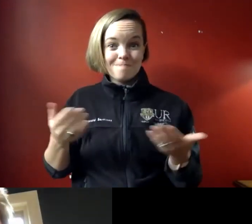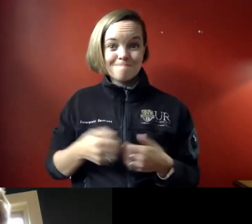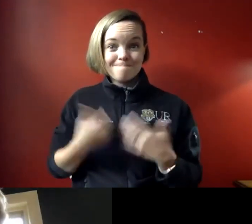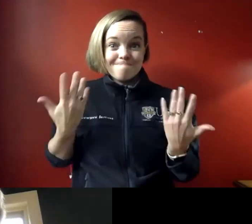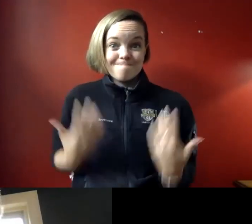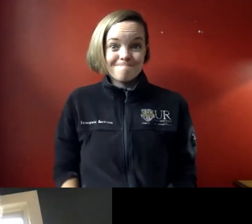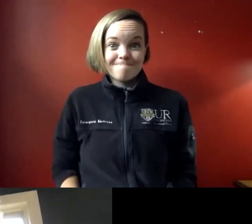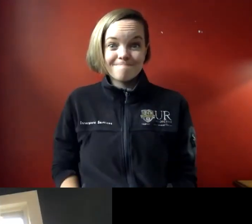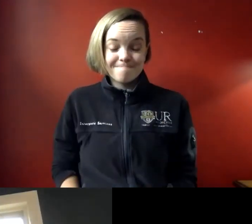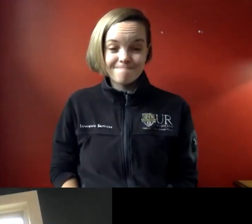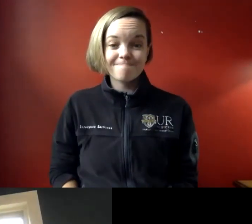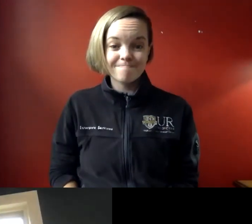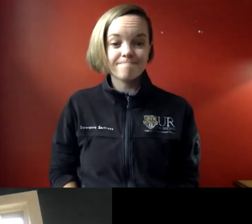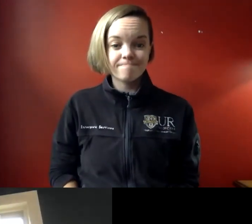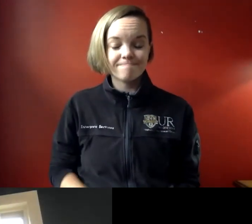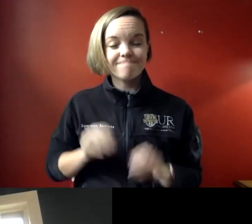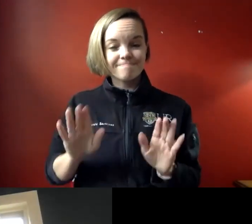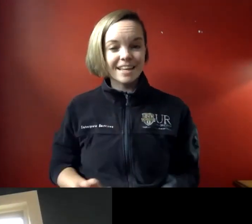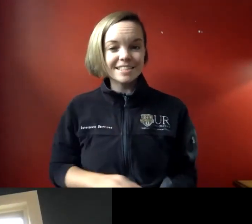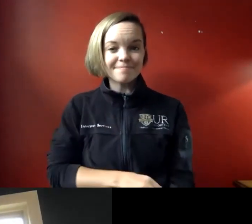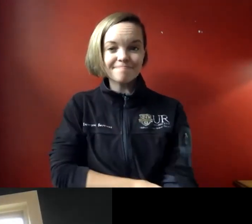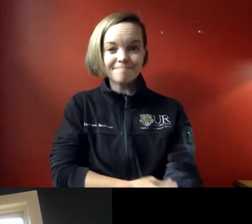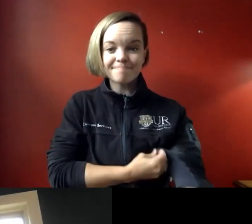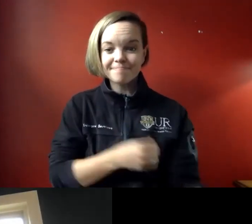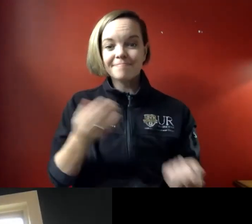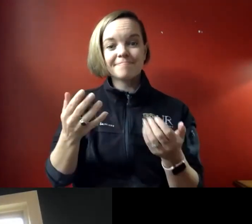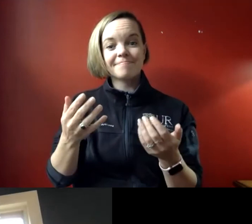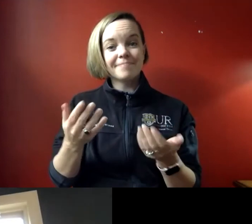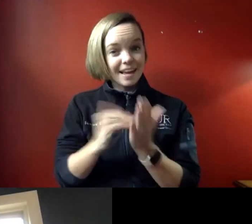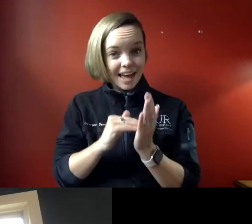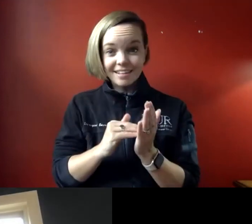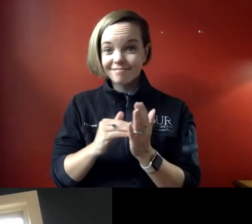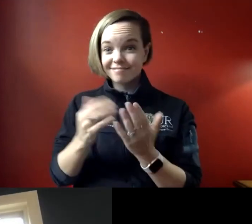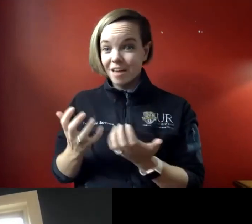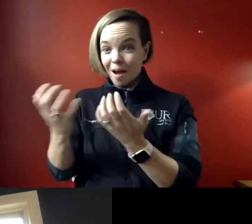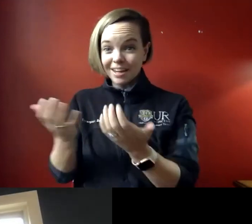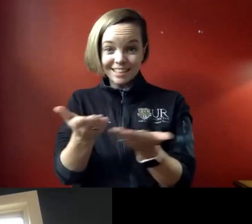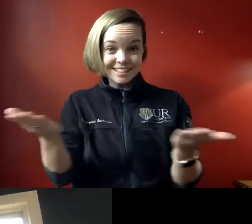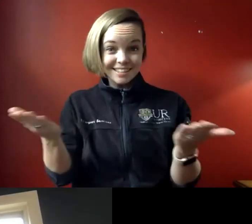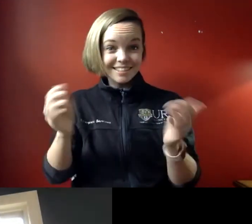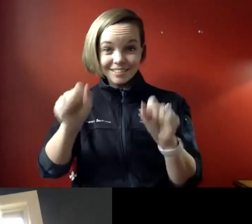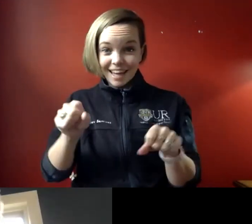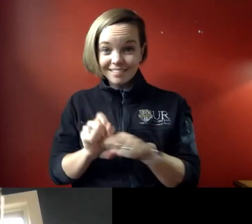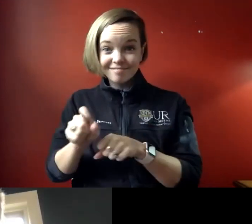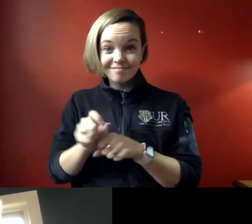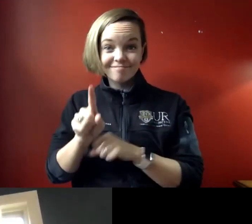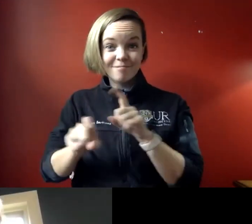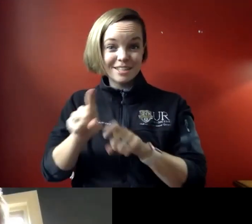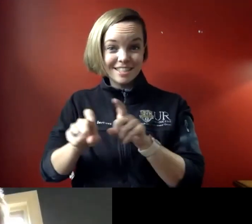Excellent. I want to again invite the audience to submit questions. In the meantime, I have